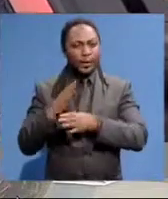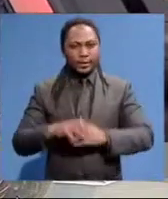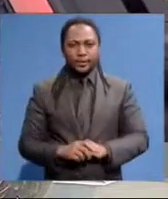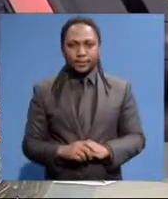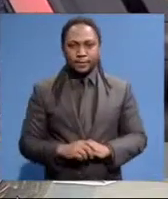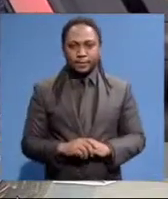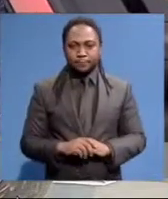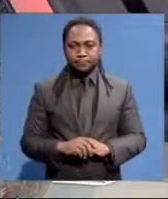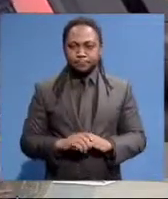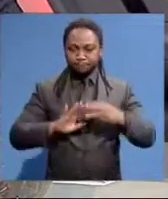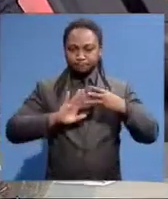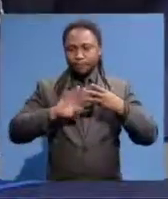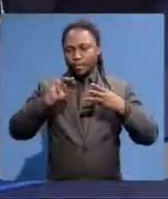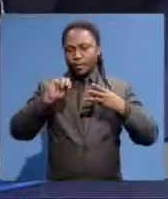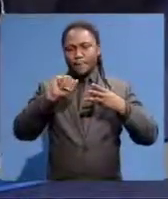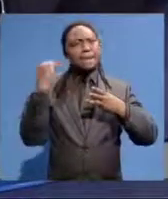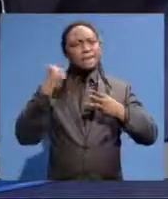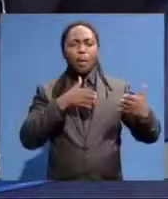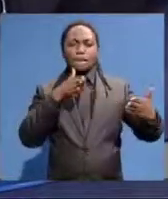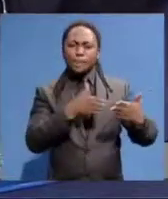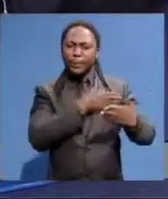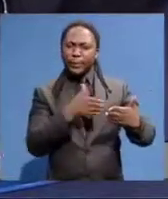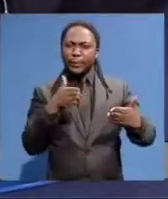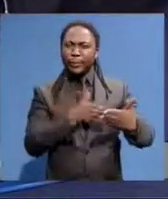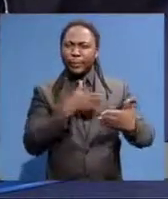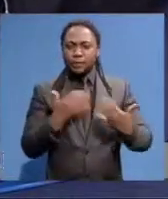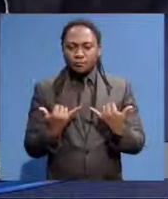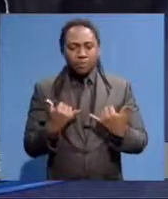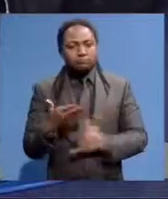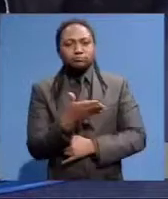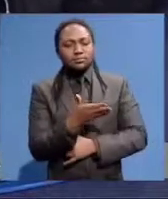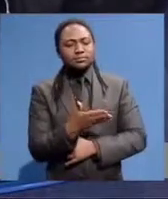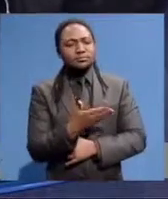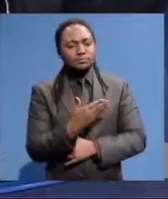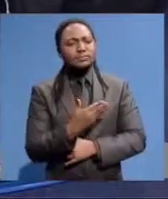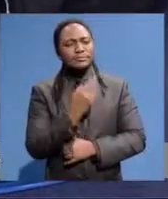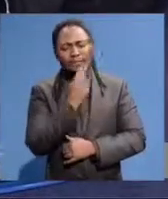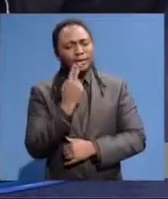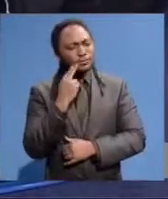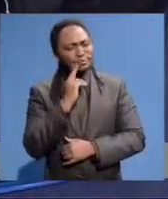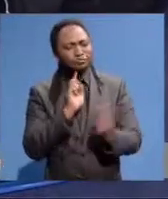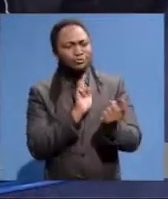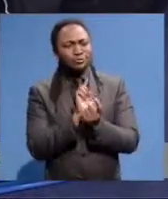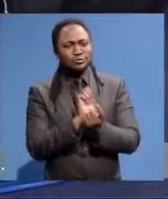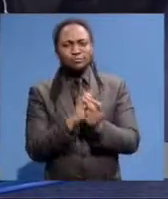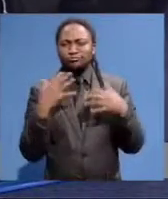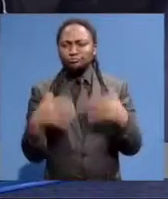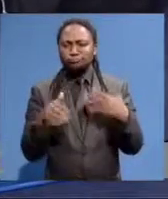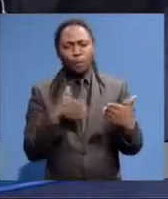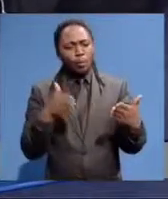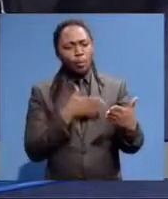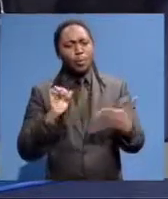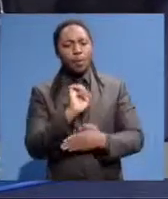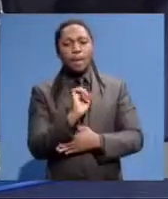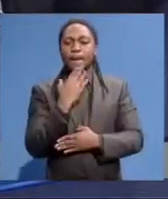was reciting the poem early on, very magically, and he joins us here as well. Mac, good to see you, and fantastic job. We'll get to your work,